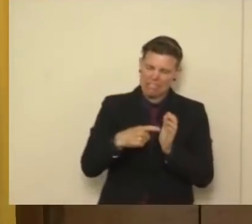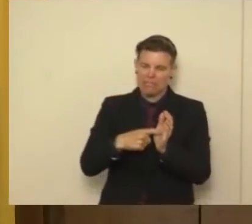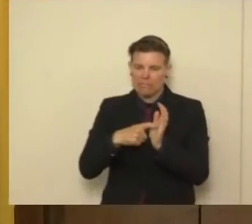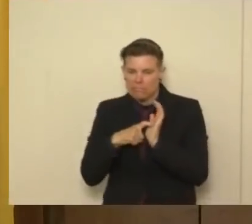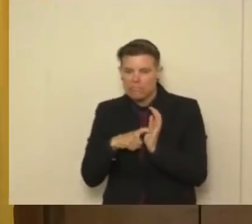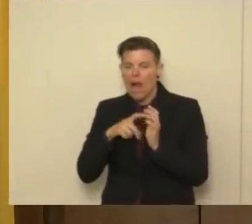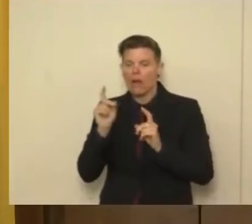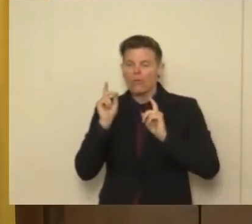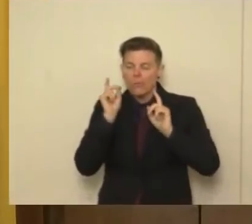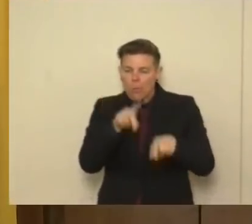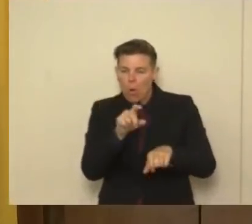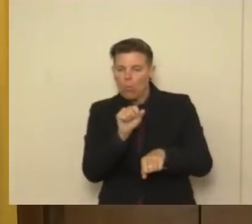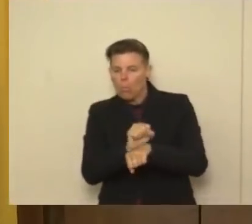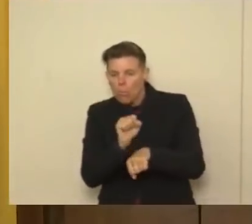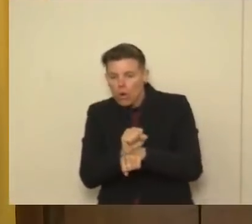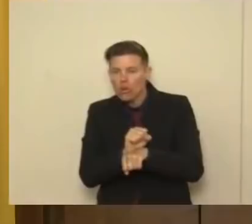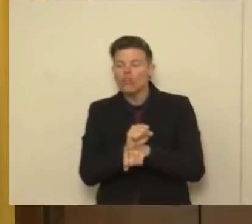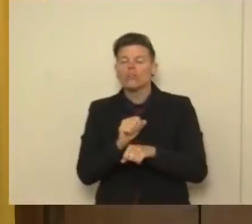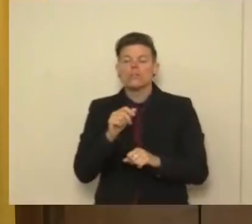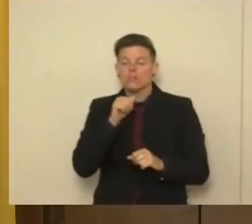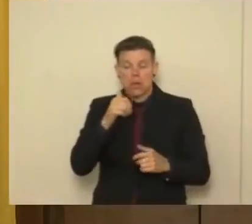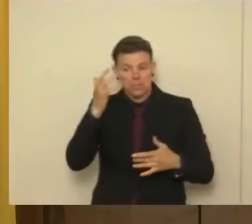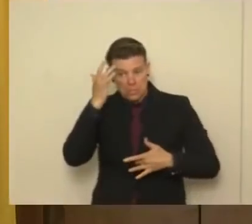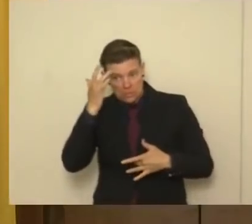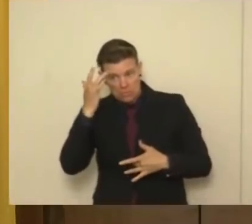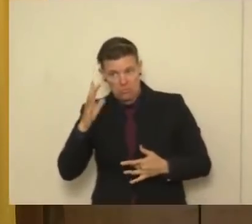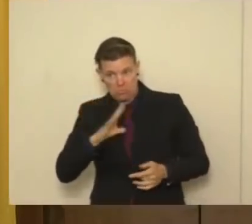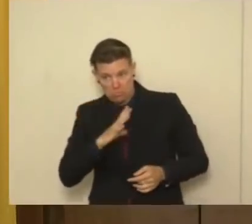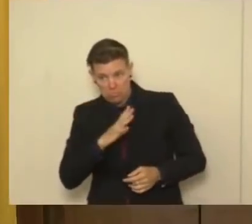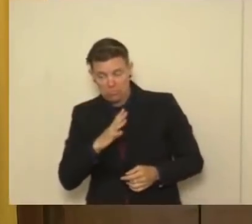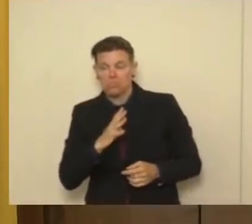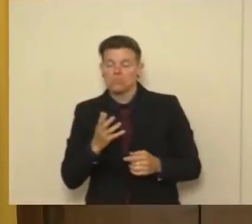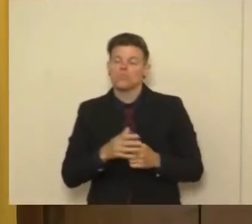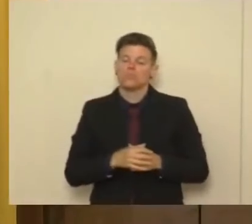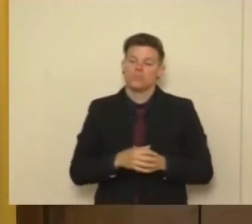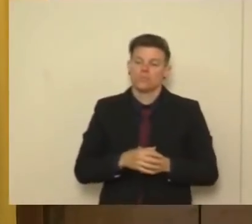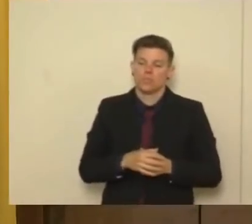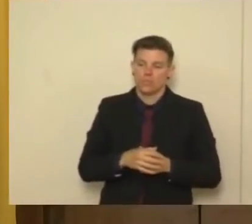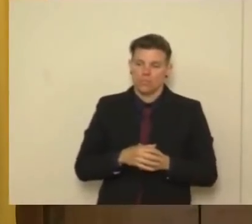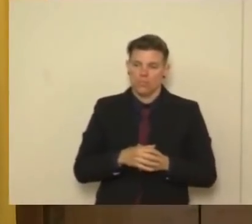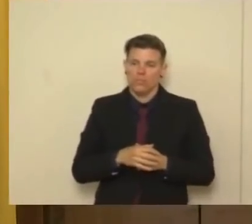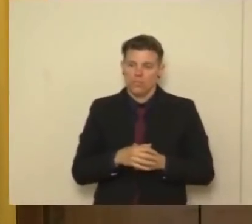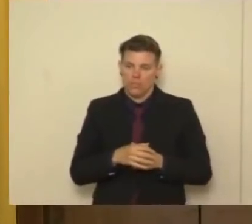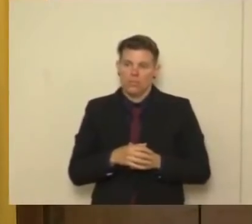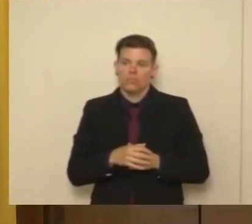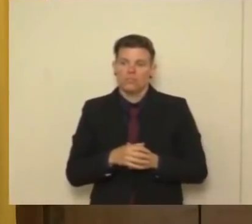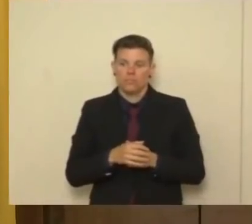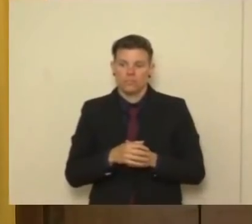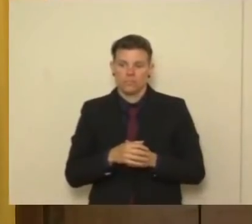you're an employer and you allow that to happen, that's an OSHA violation. Those are significant.